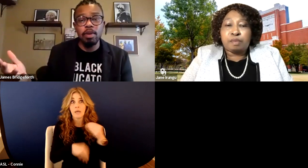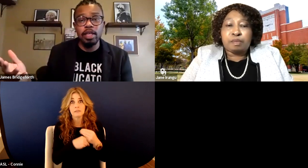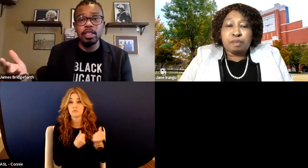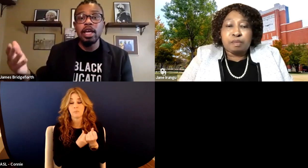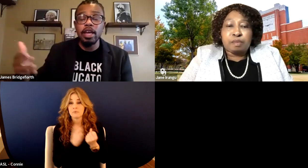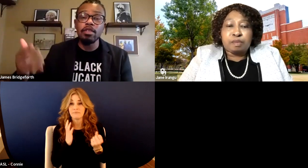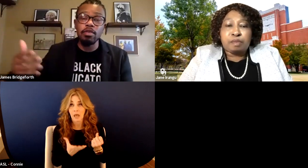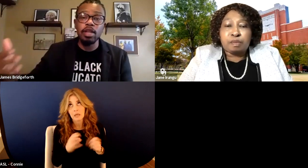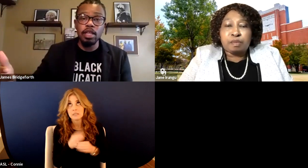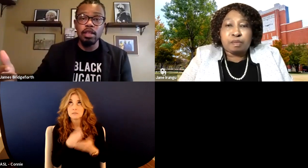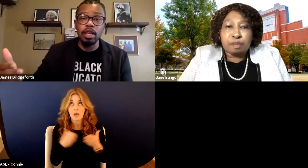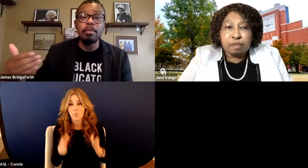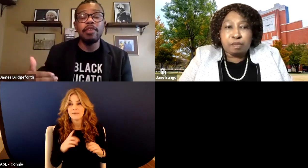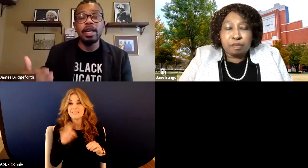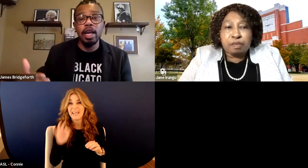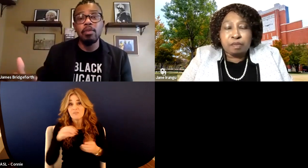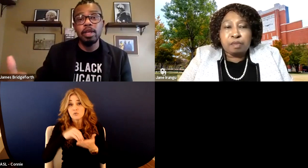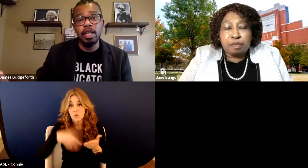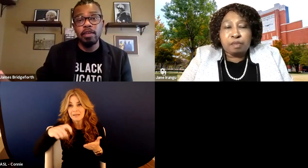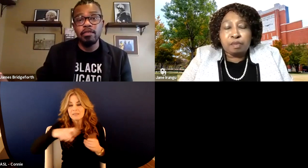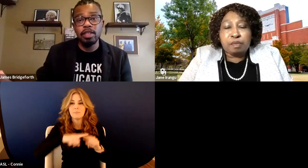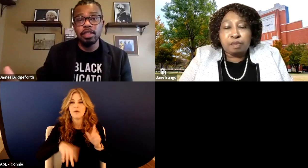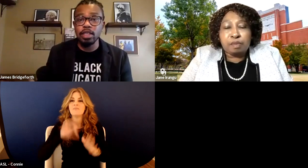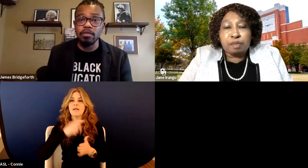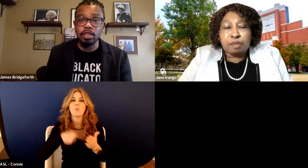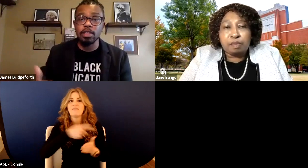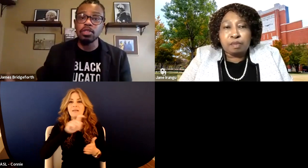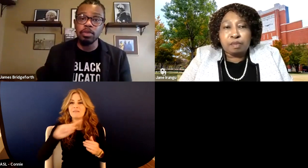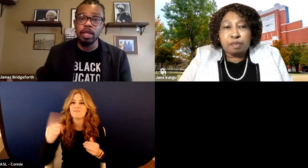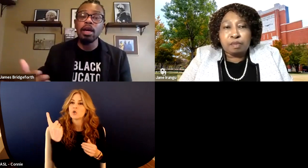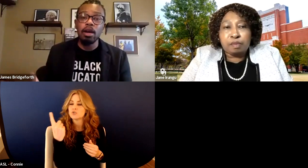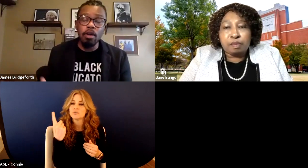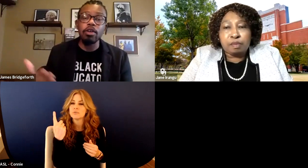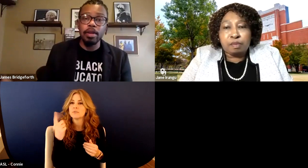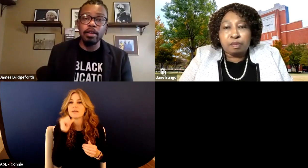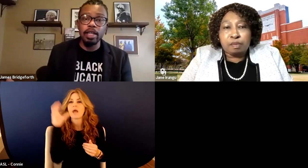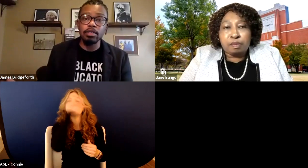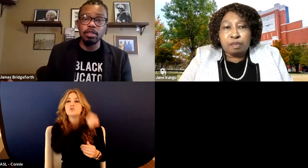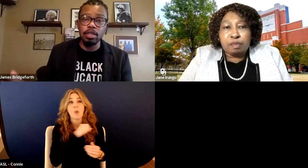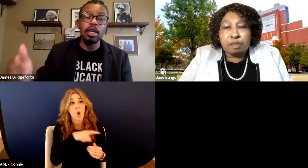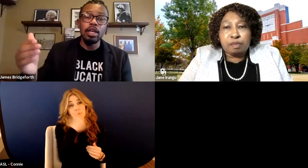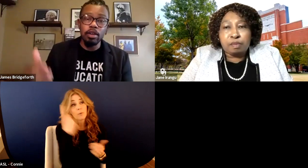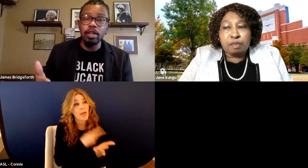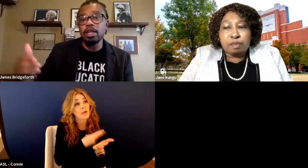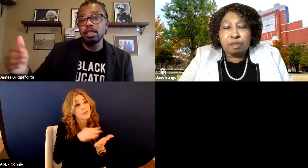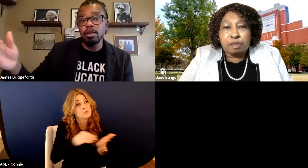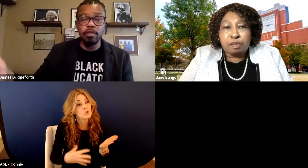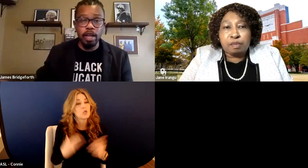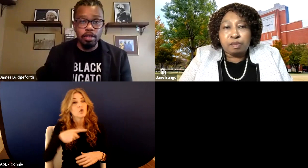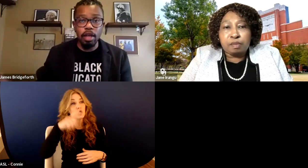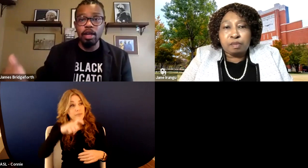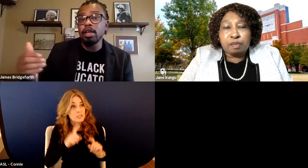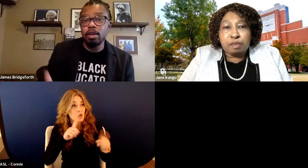in some ways if the student needs it, but finding out what they need first instead of just assuming, oh, you're a Black graduate student, you're going to need to go